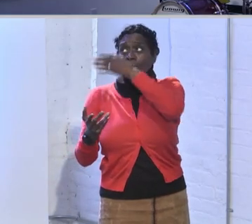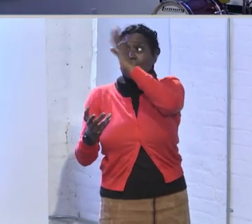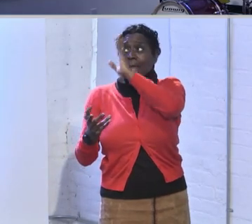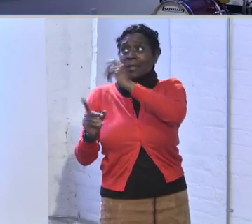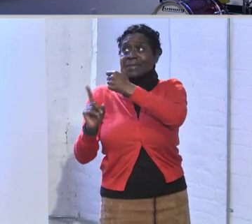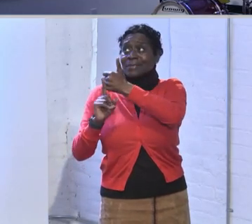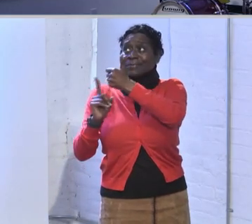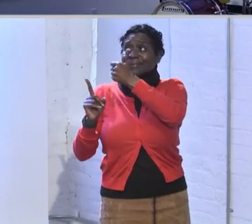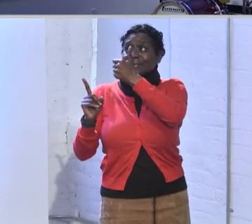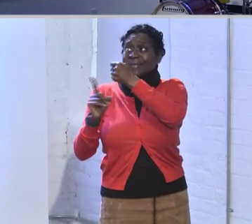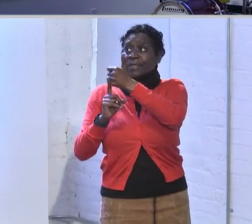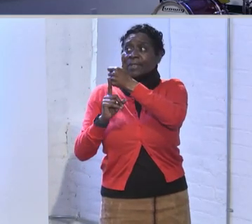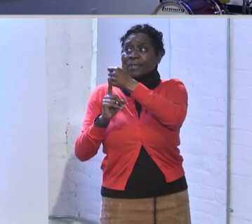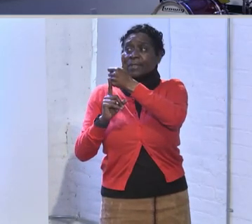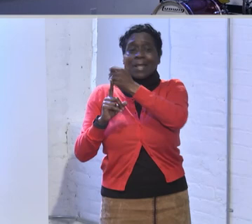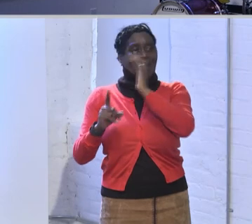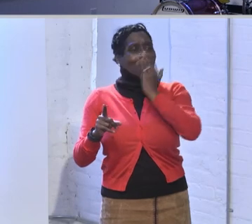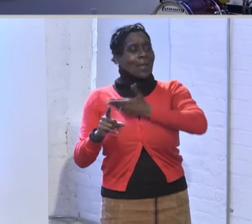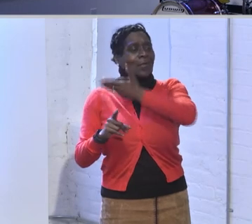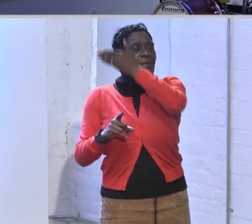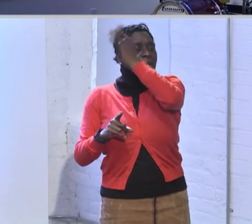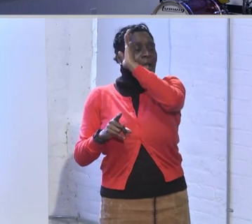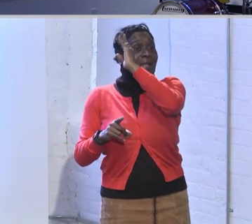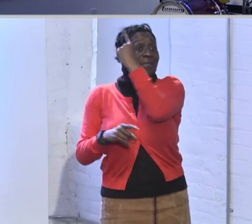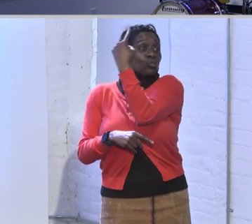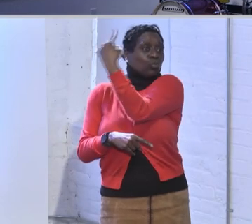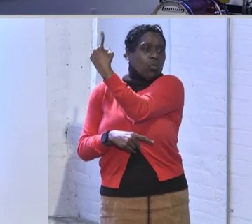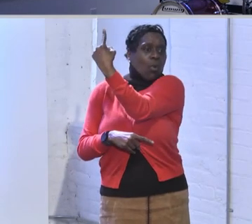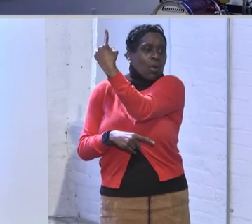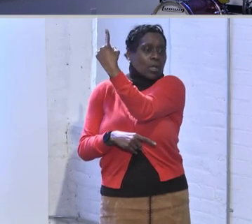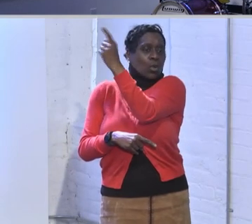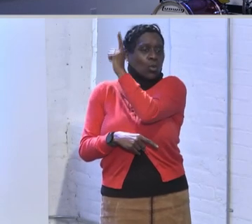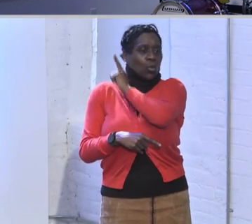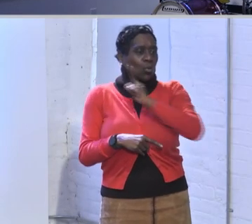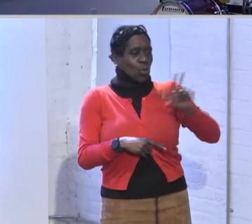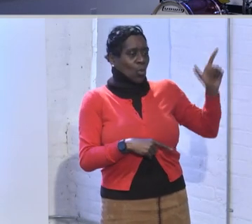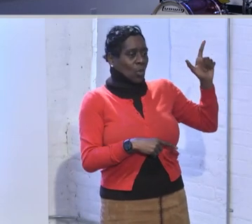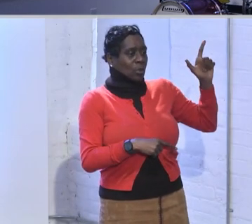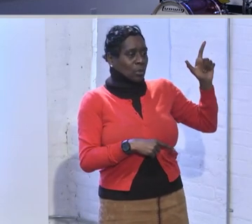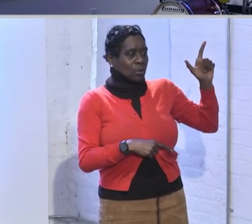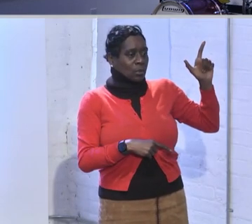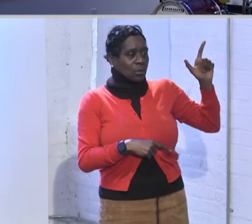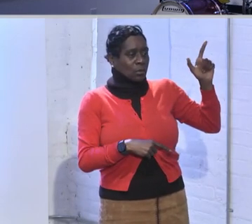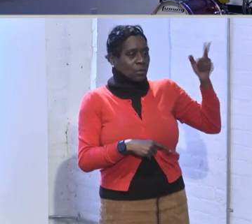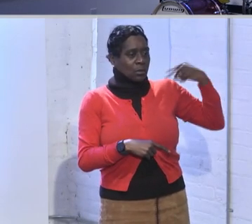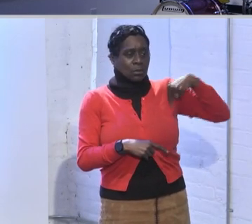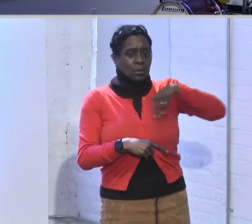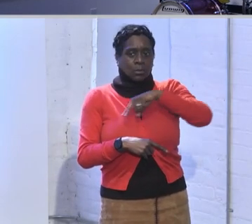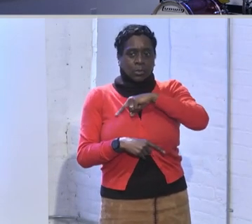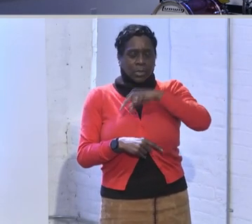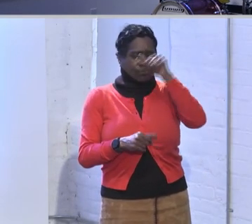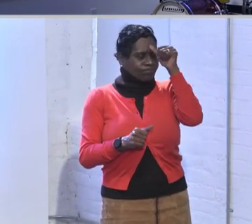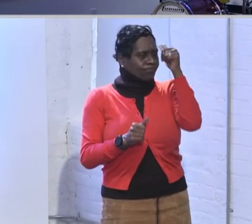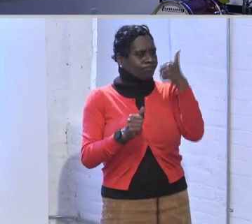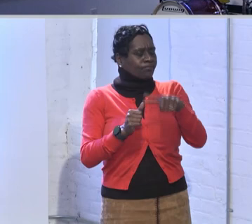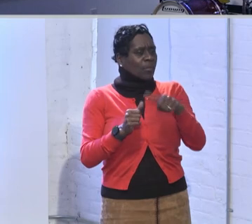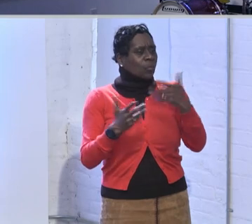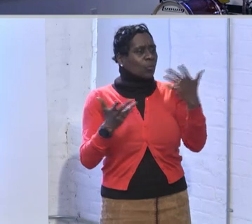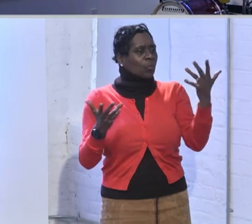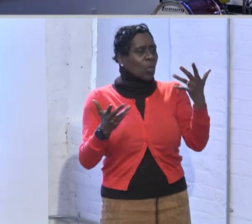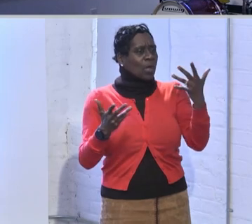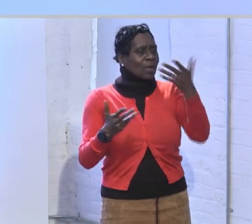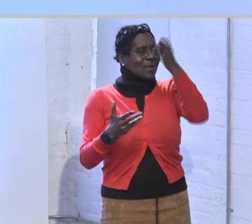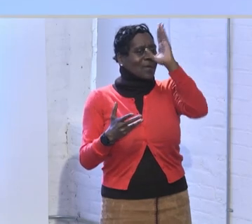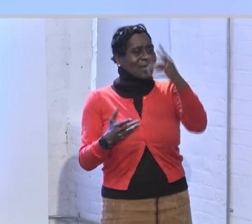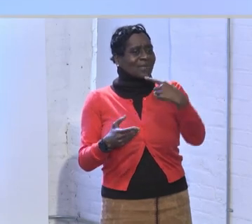is, our God is one Lord, we are remembering what